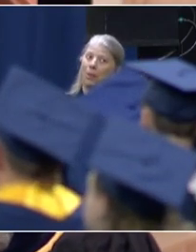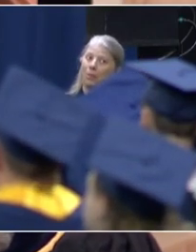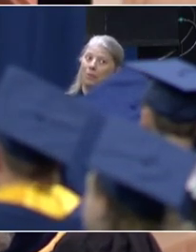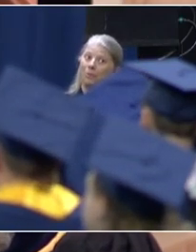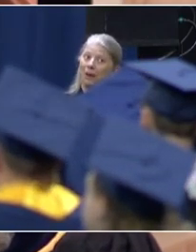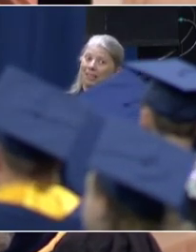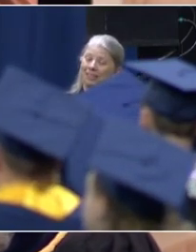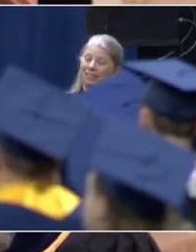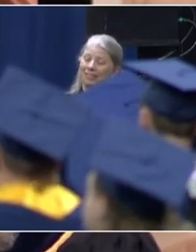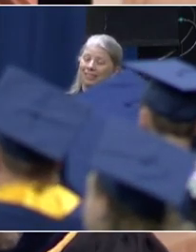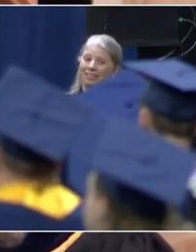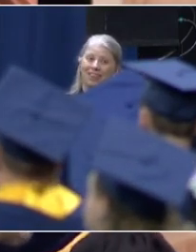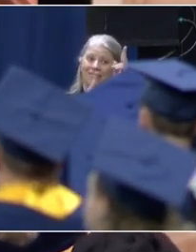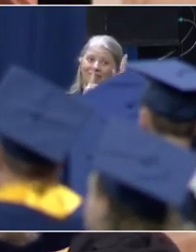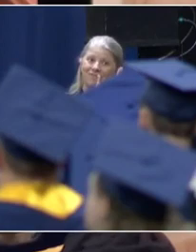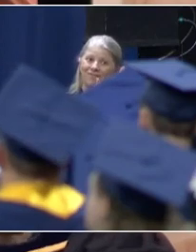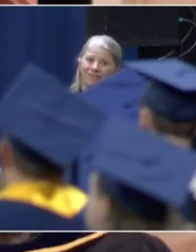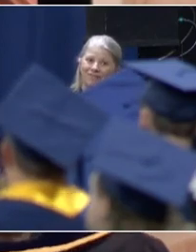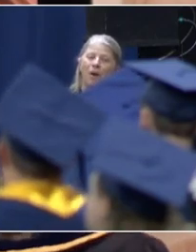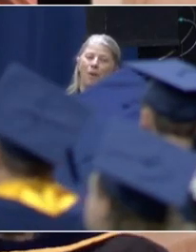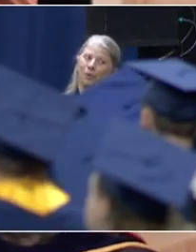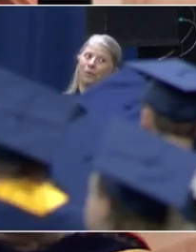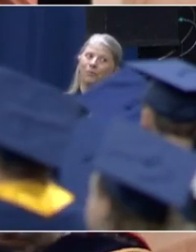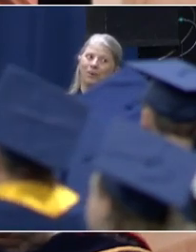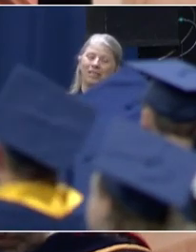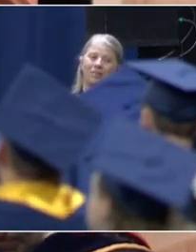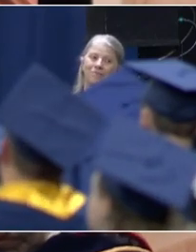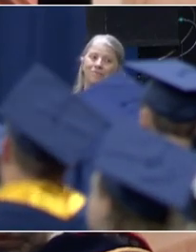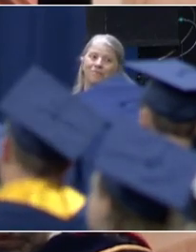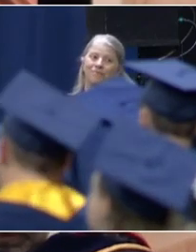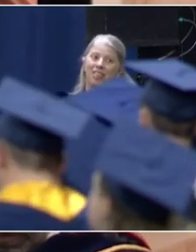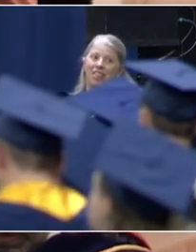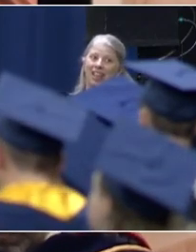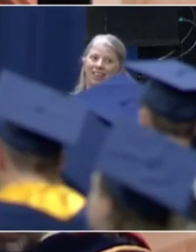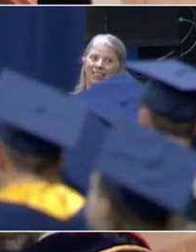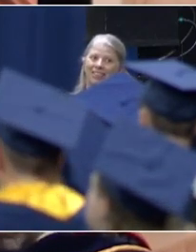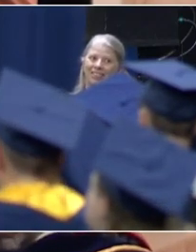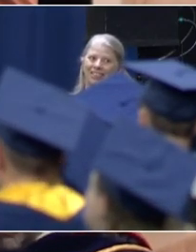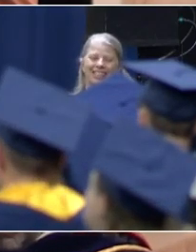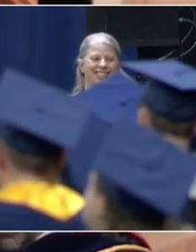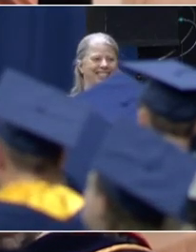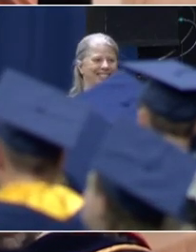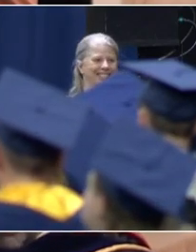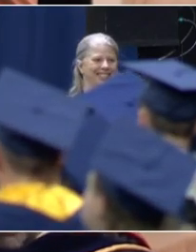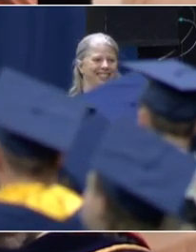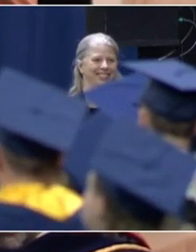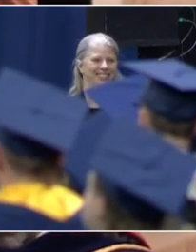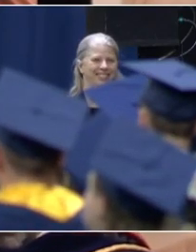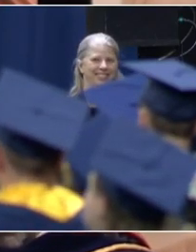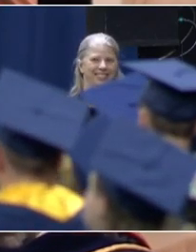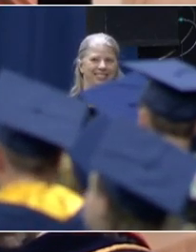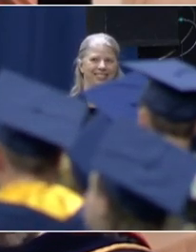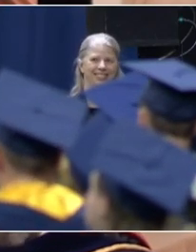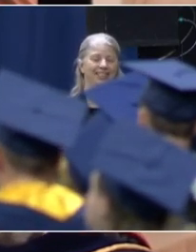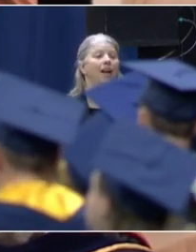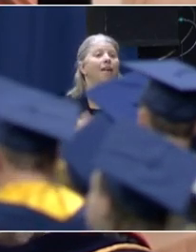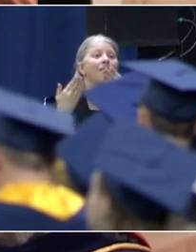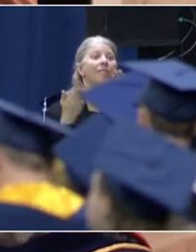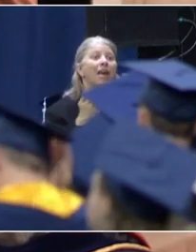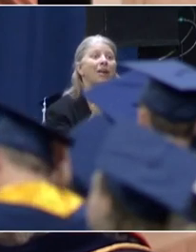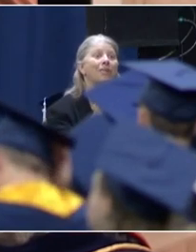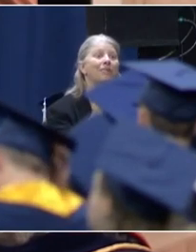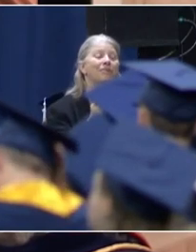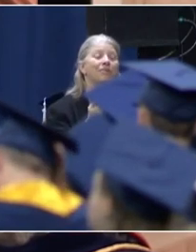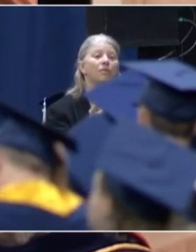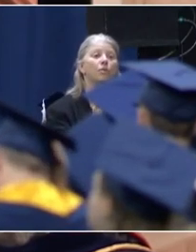rights, privileges, and responsibilities pertaining to these degrees. Thank you,